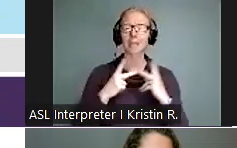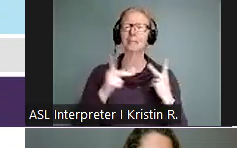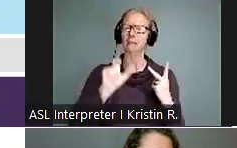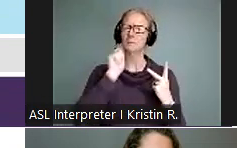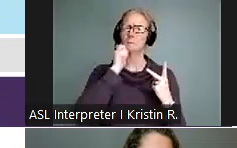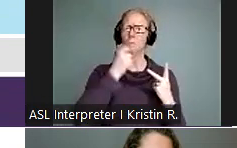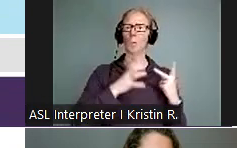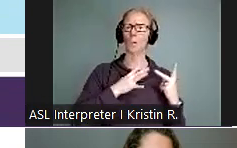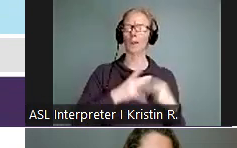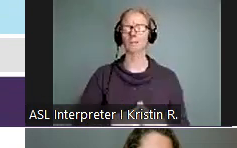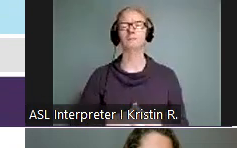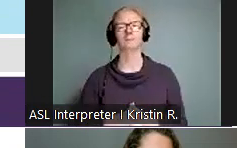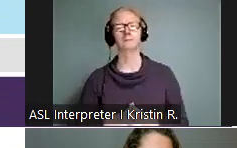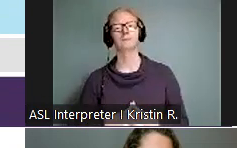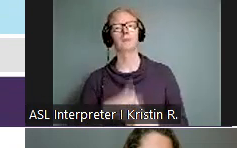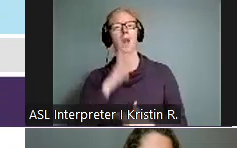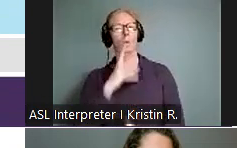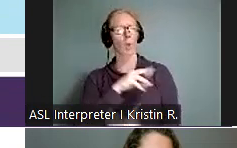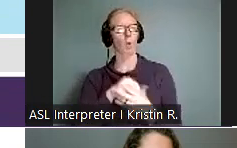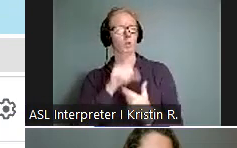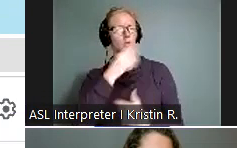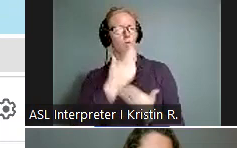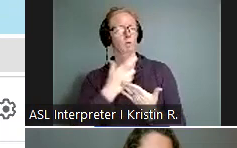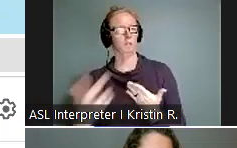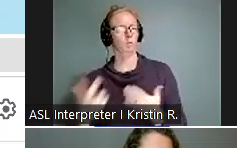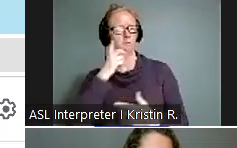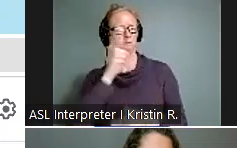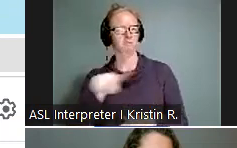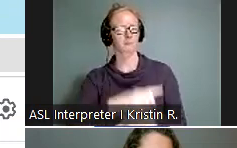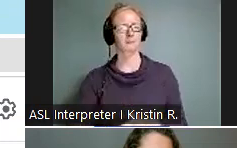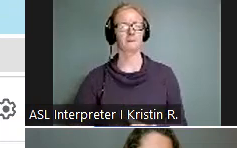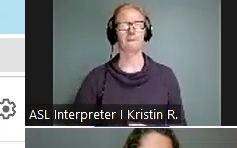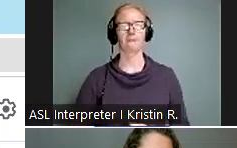neat and wanted to include it as a resource.